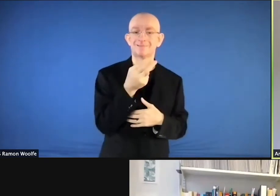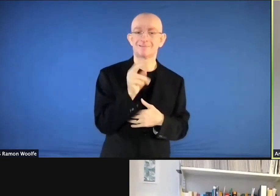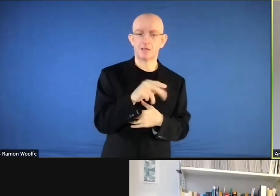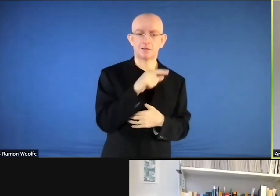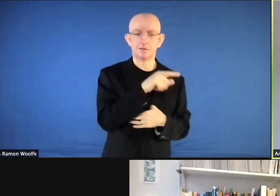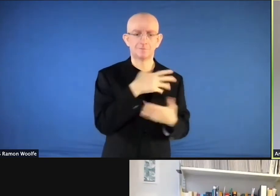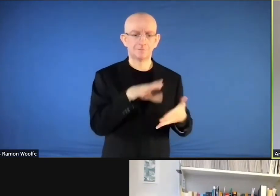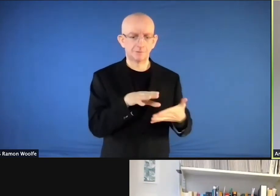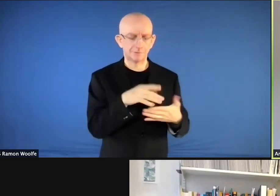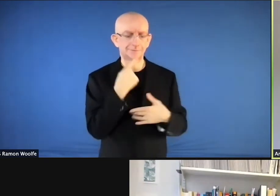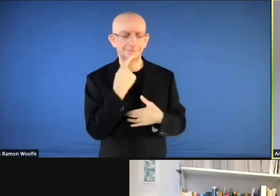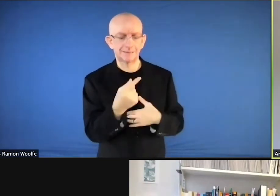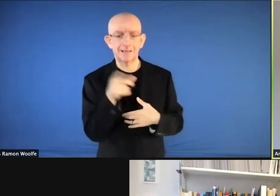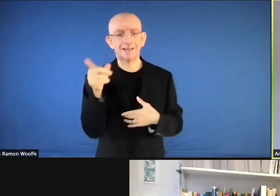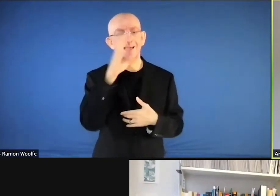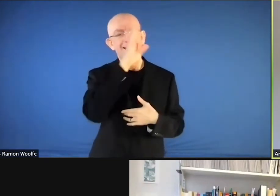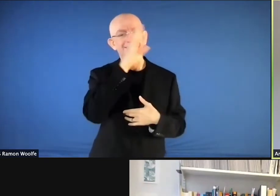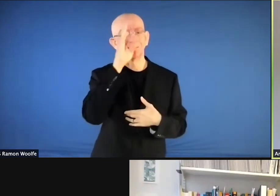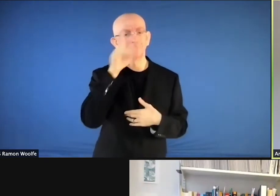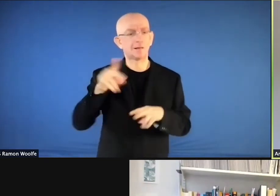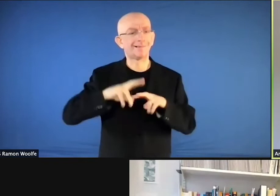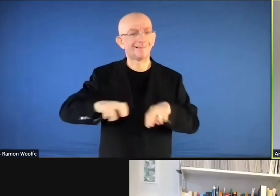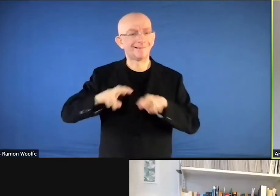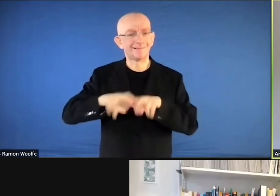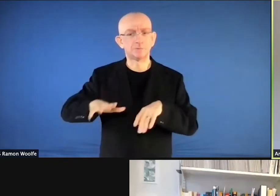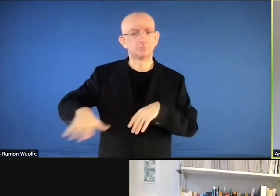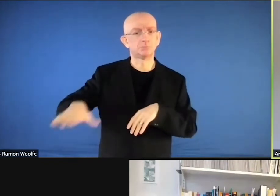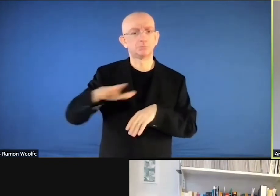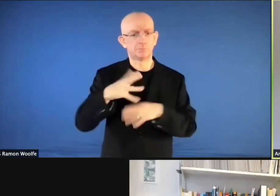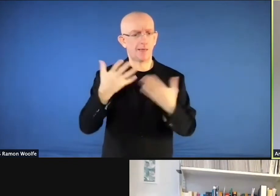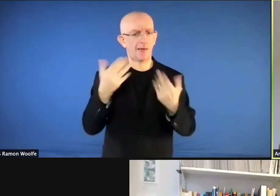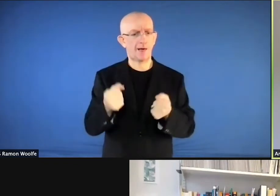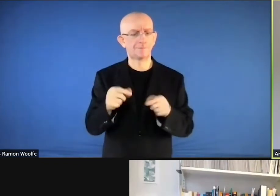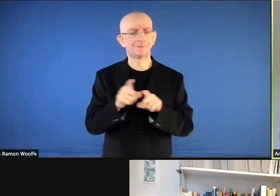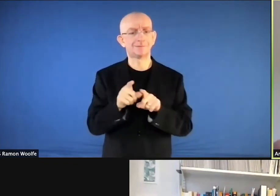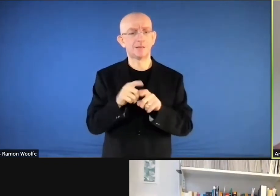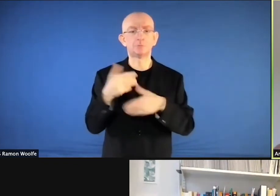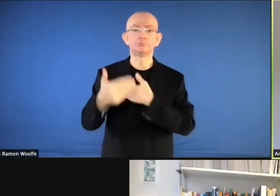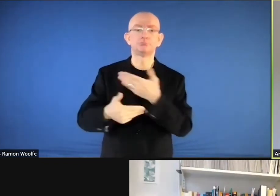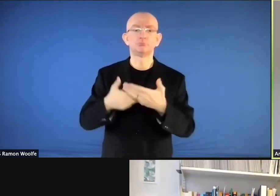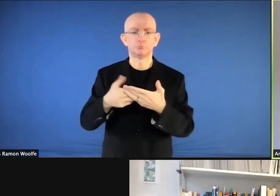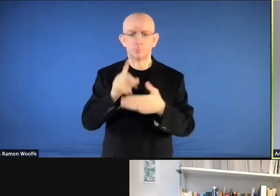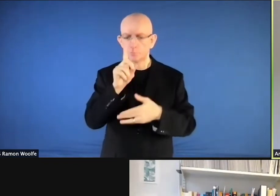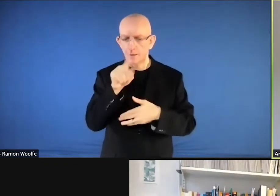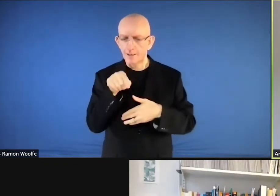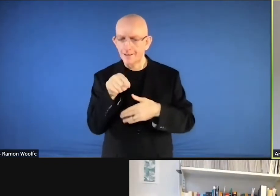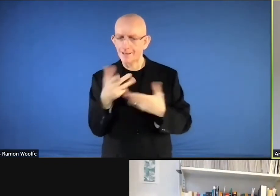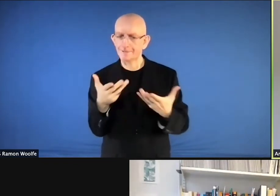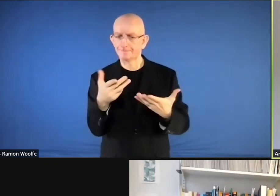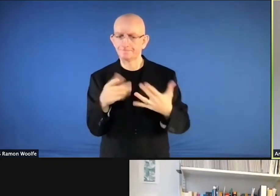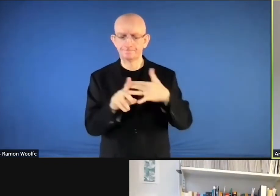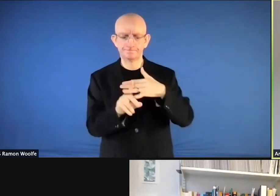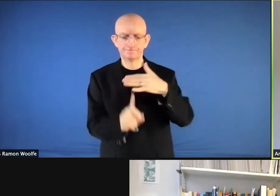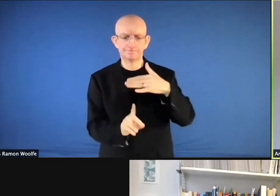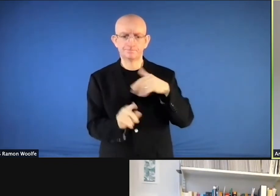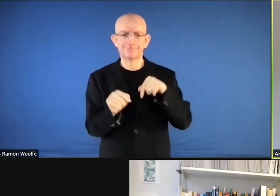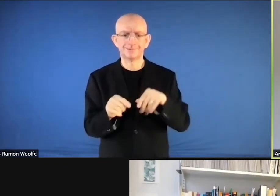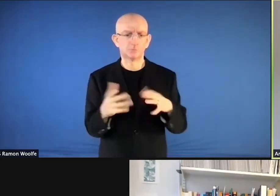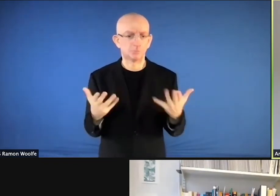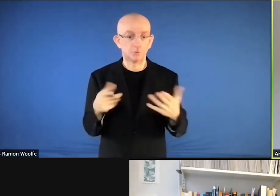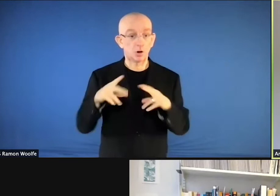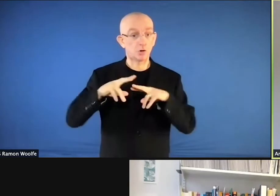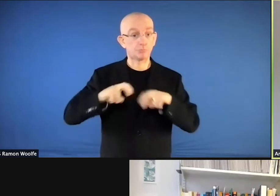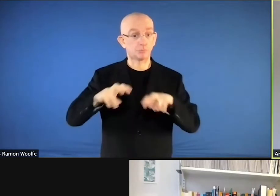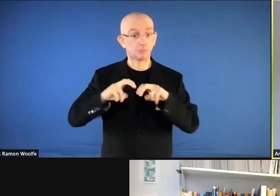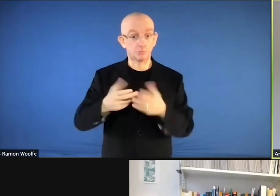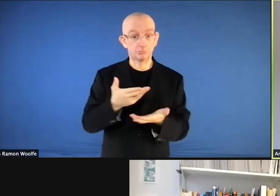researchers working on refugee issues not being formed or properly trained or prepared for the challenges that they may